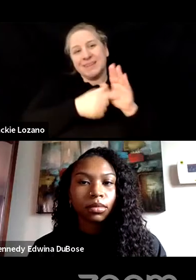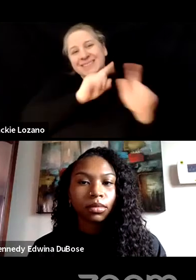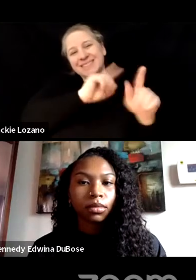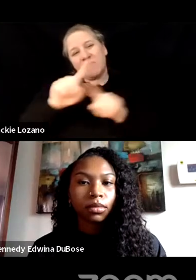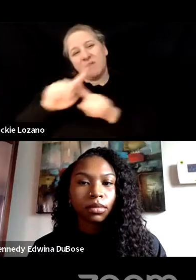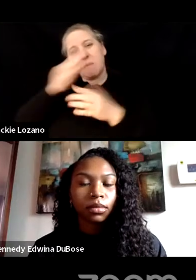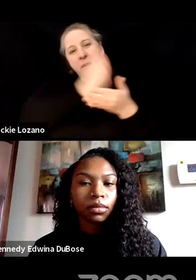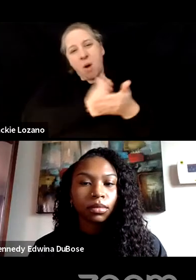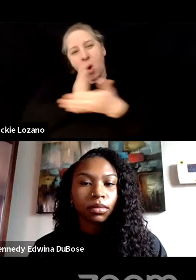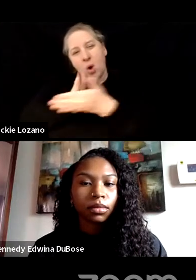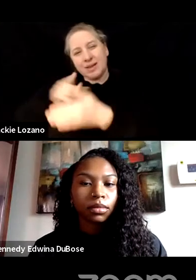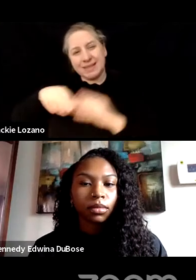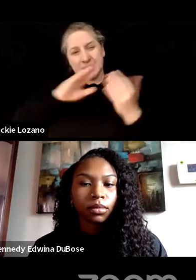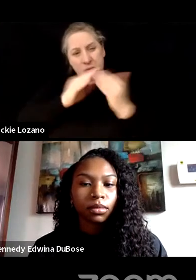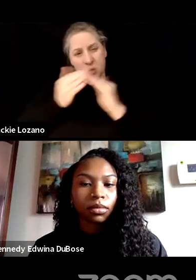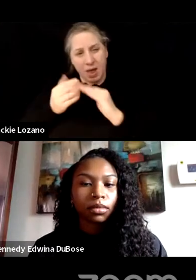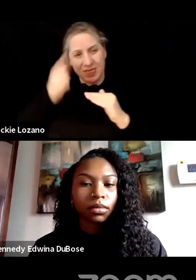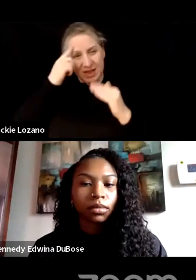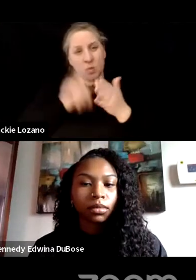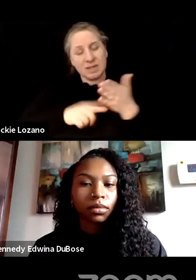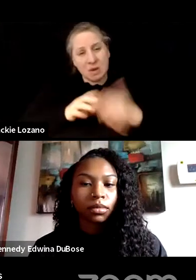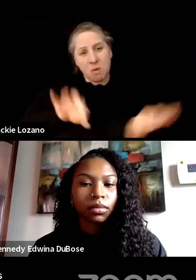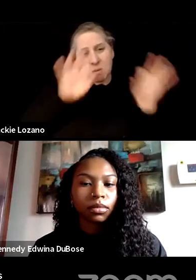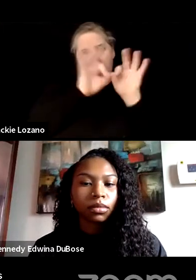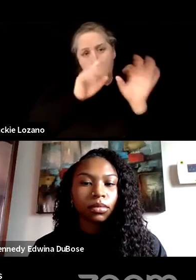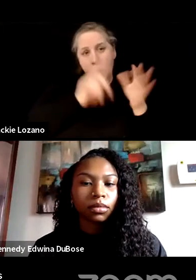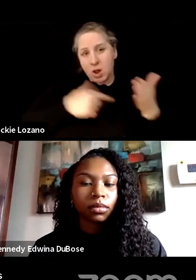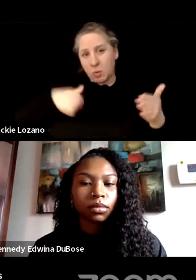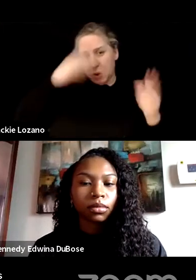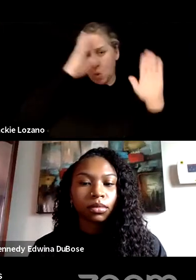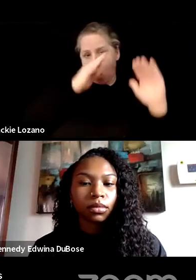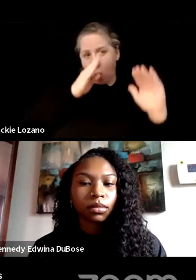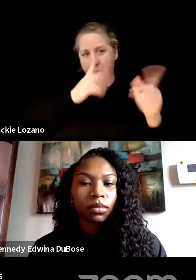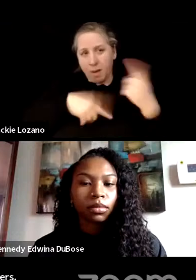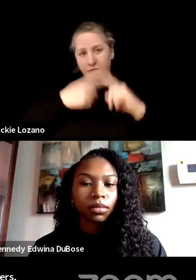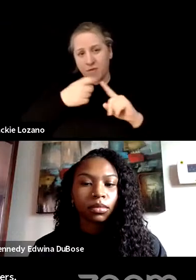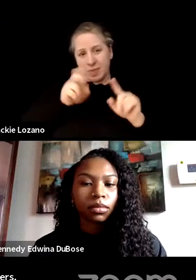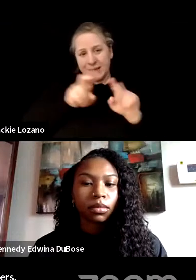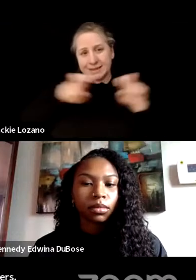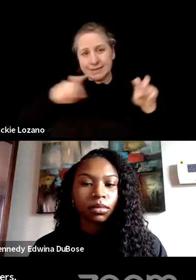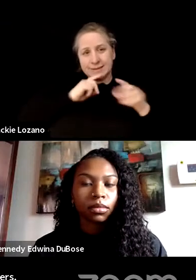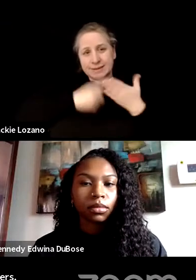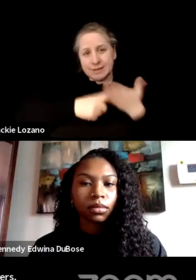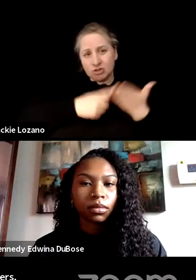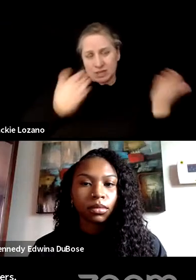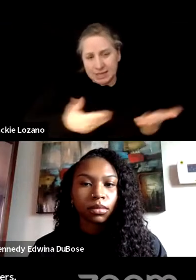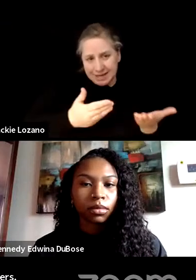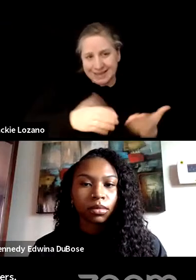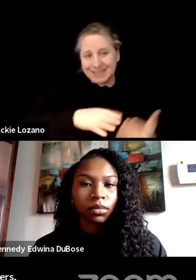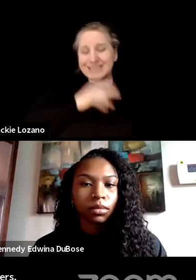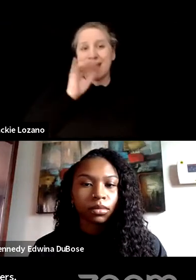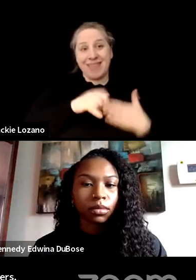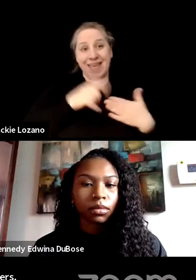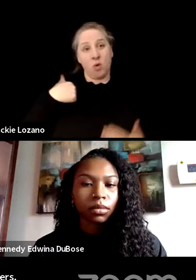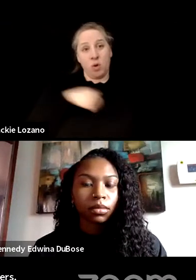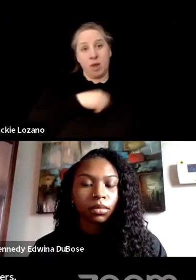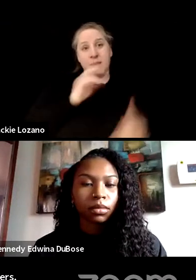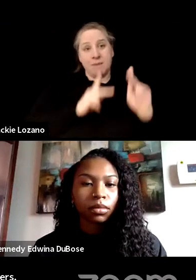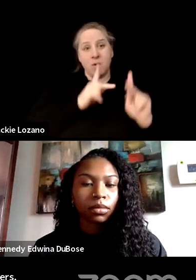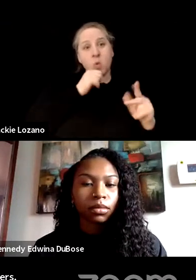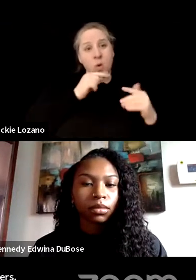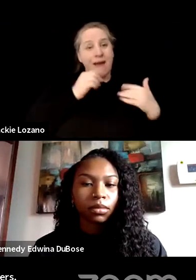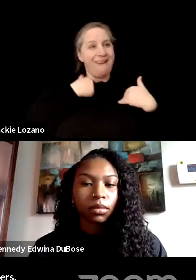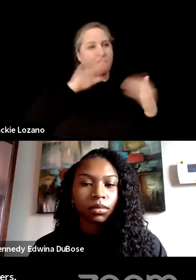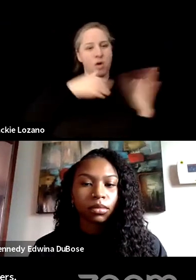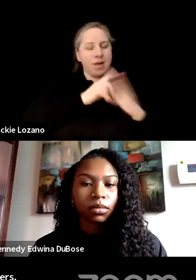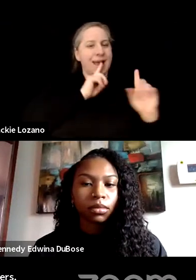community. And I think what's important and what I hope and what we hope comes from this panel discussion here is not that we are the ones that have all the answers,